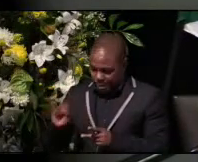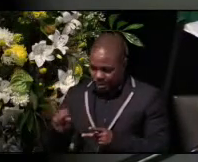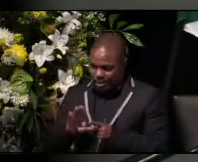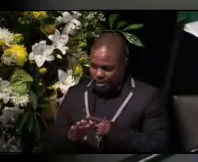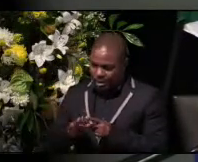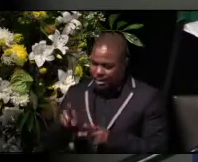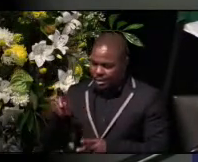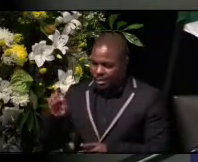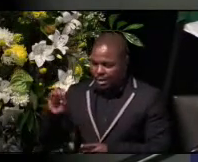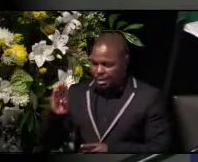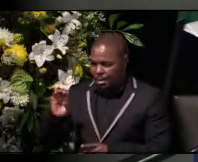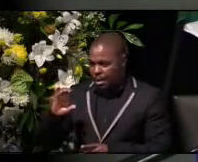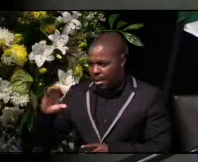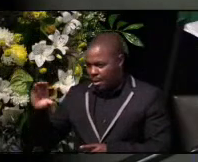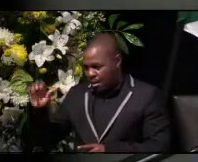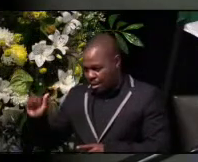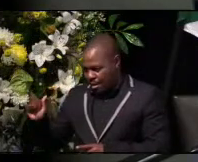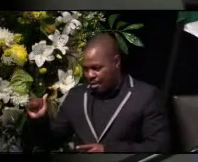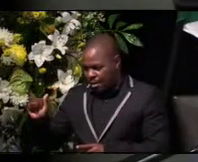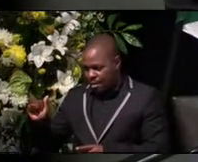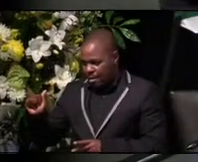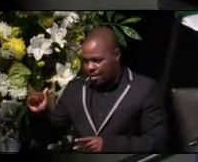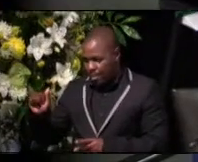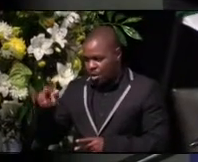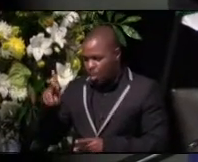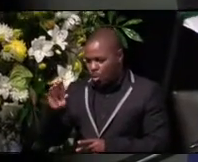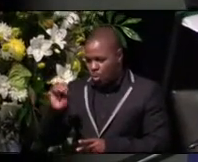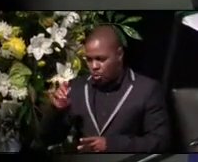so Moses kotani